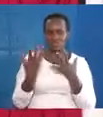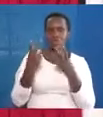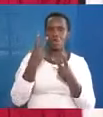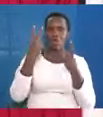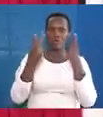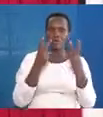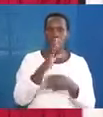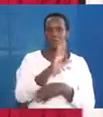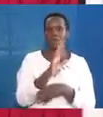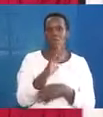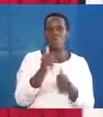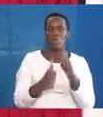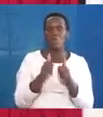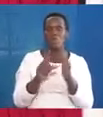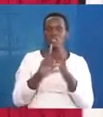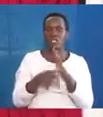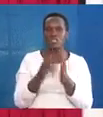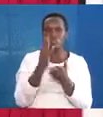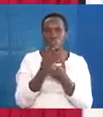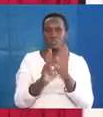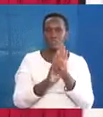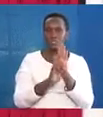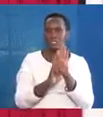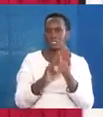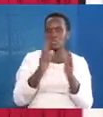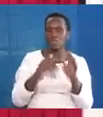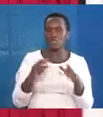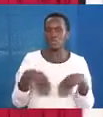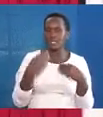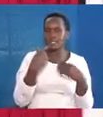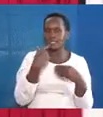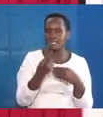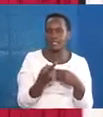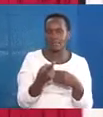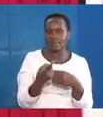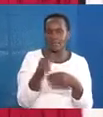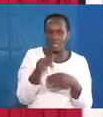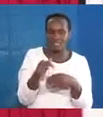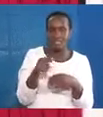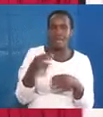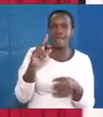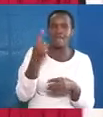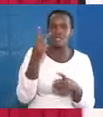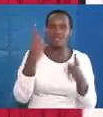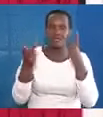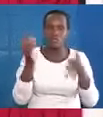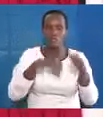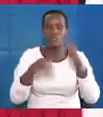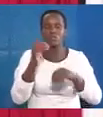collated and presented as what we term as the first BBI report that was